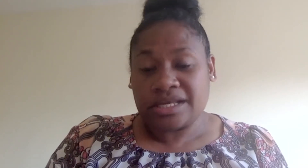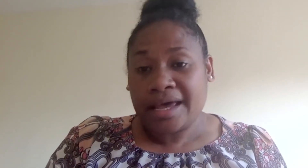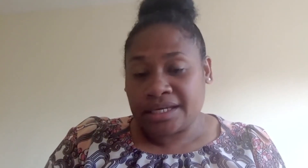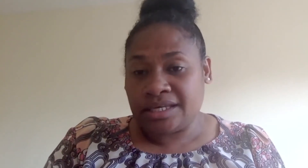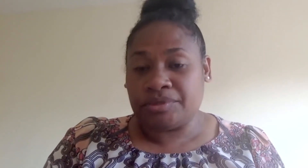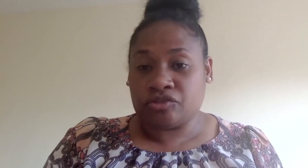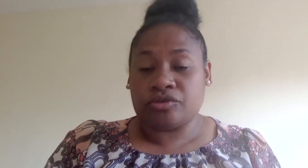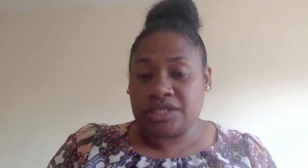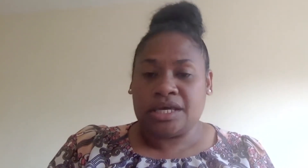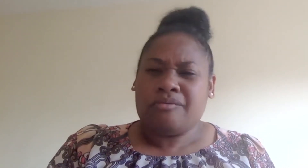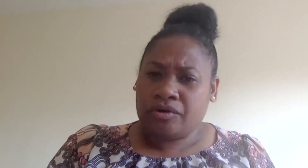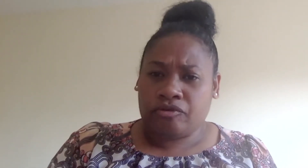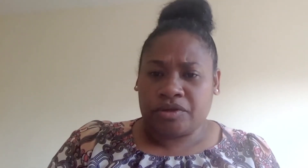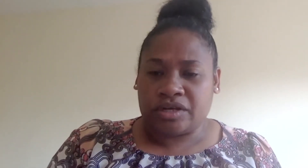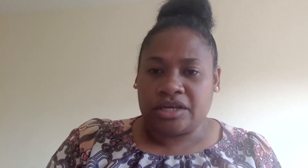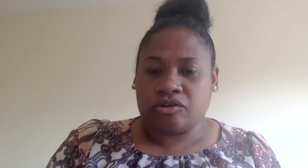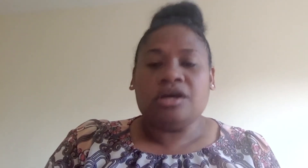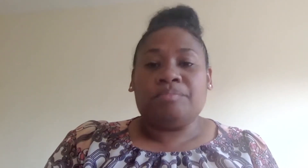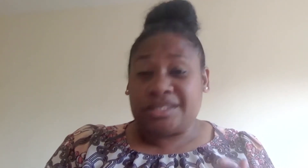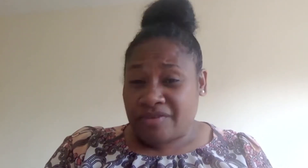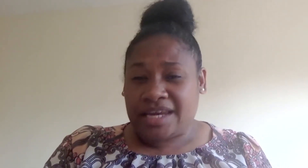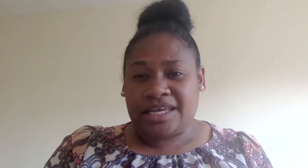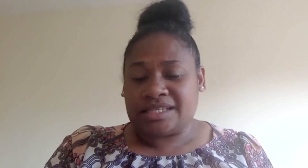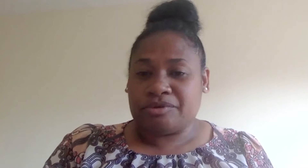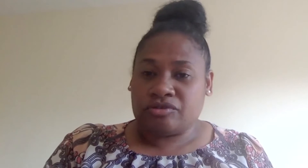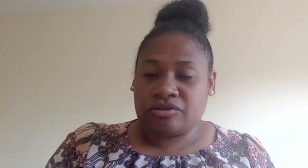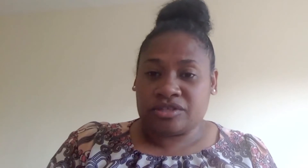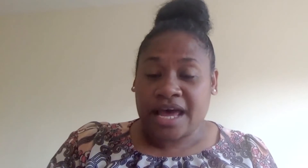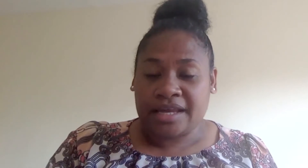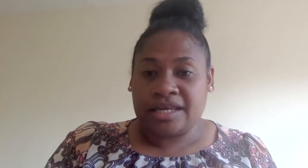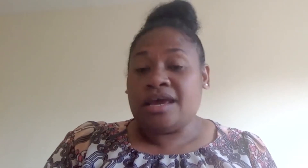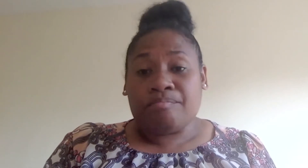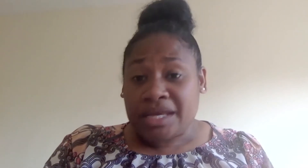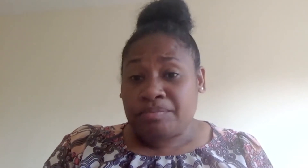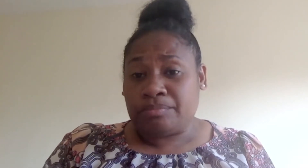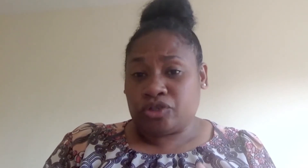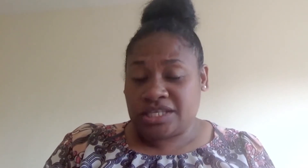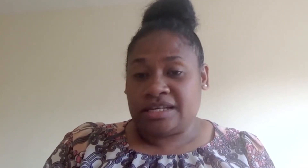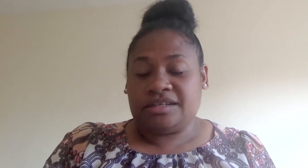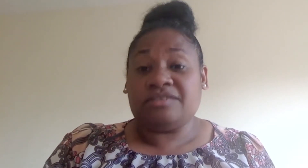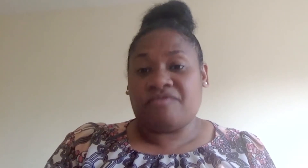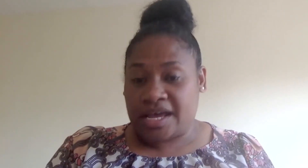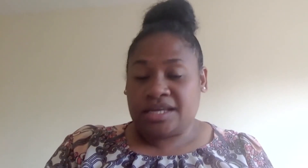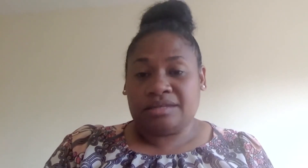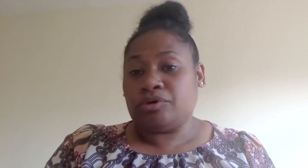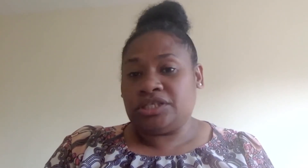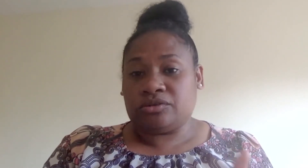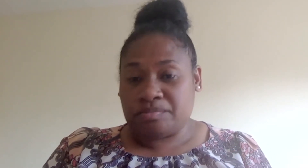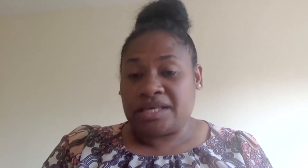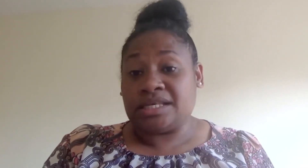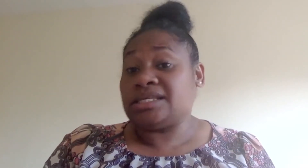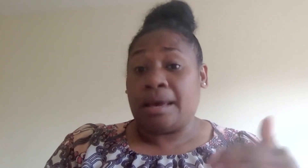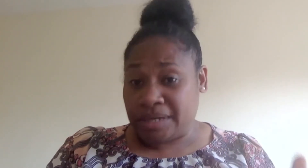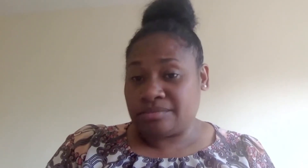patriarchal society, majority, very few matrilineal, but defining it as a patriarchal society, many people still define the